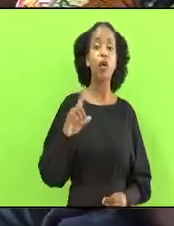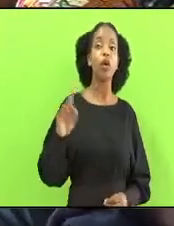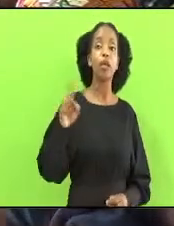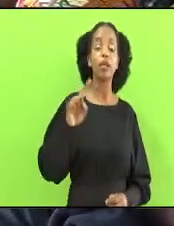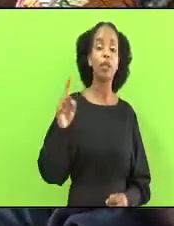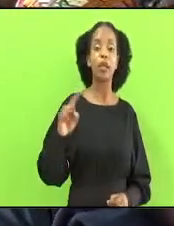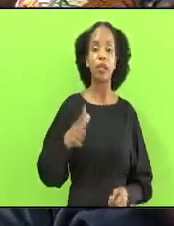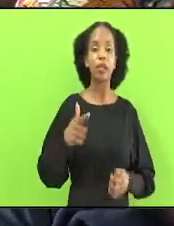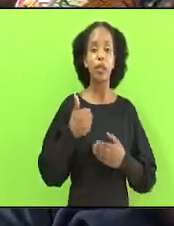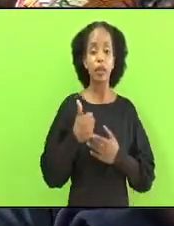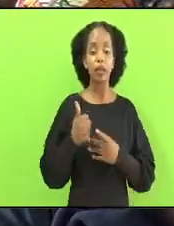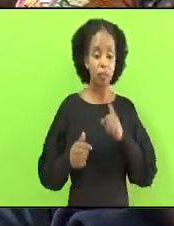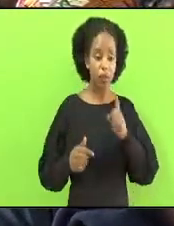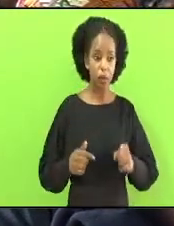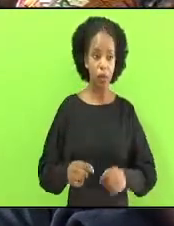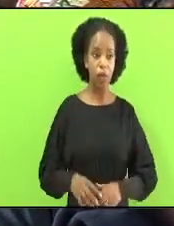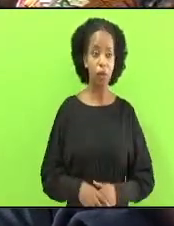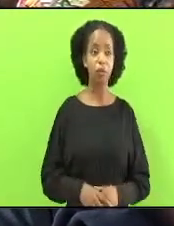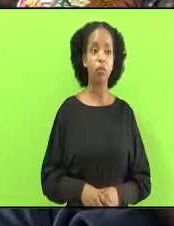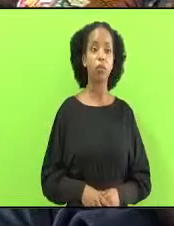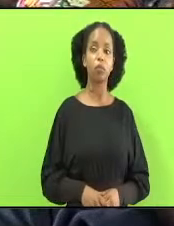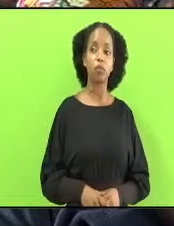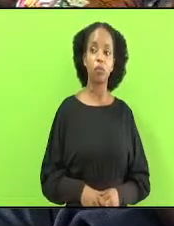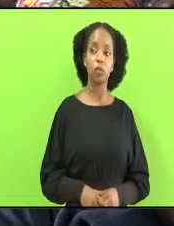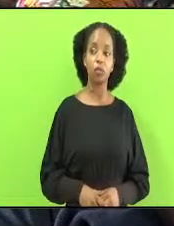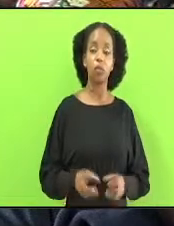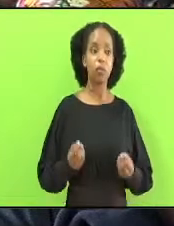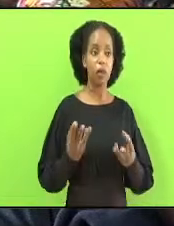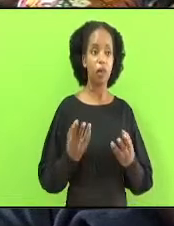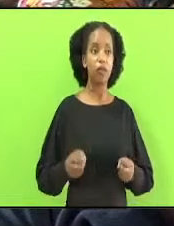This thing climate change. The opportunity.